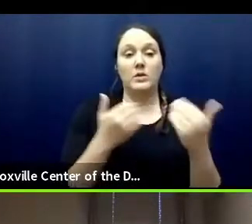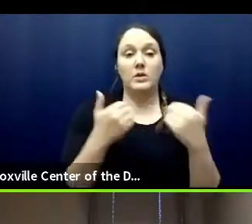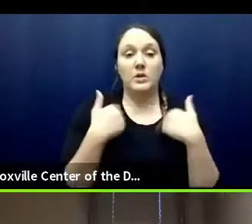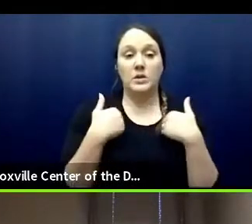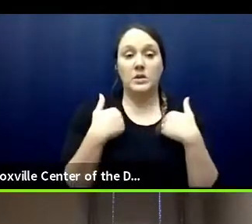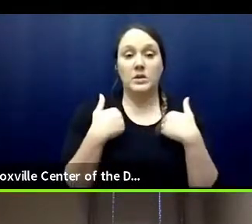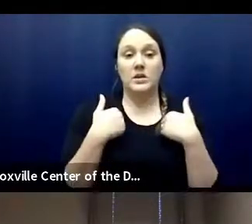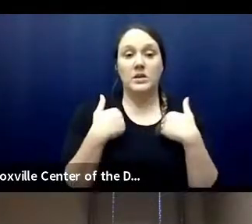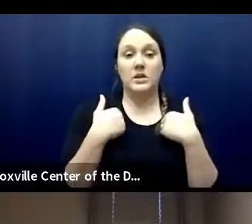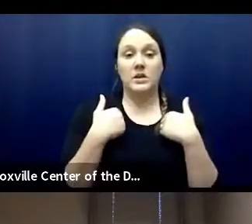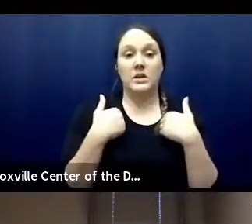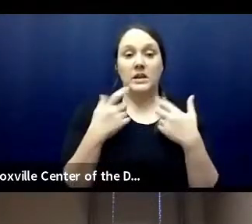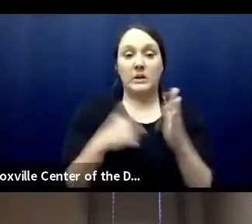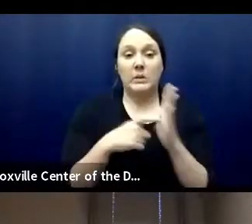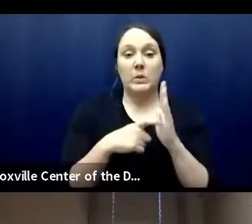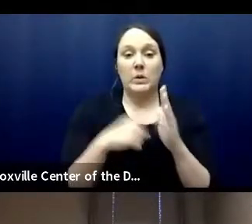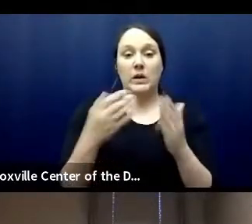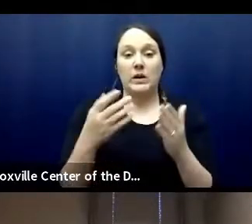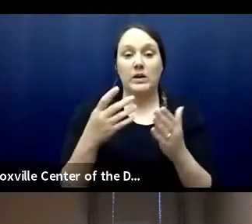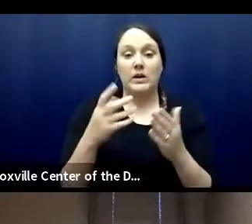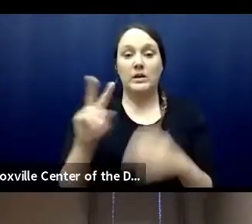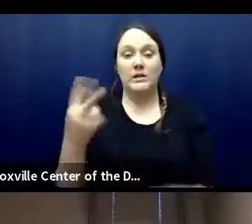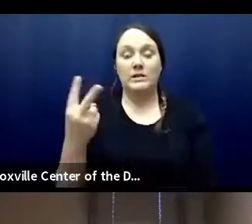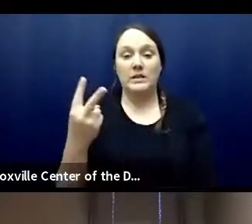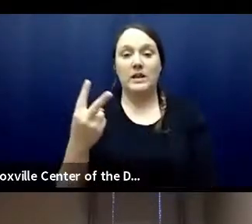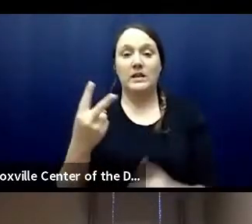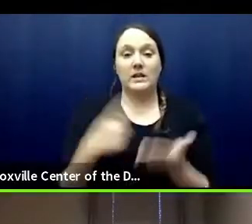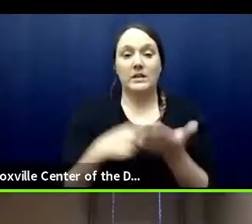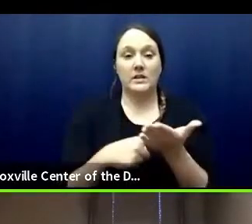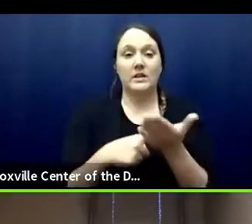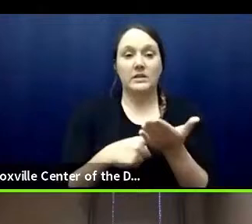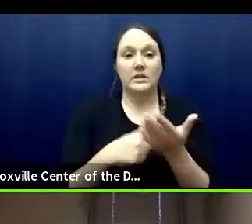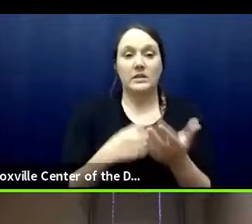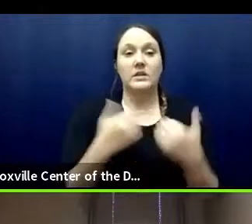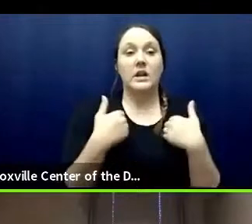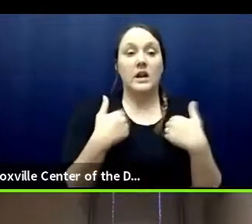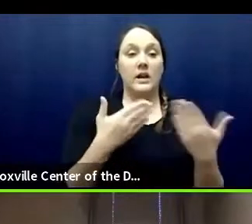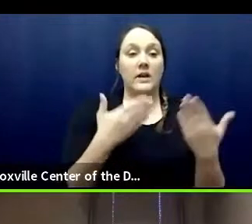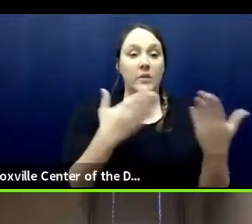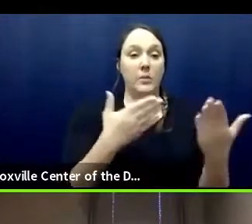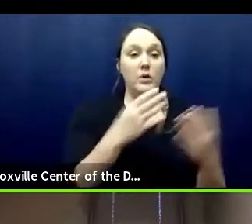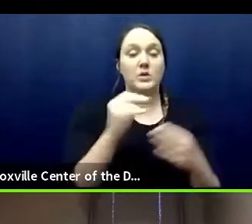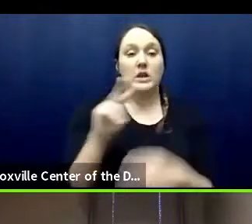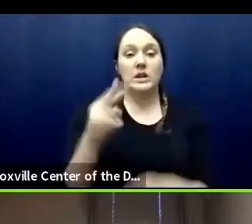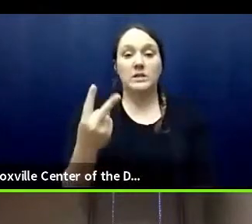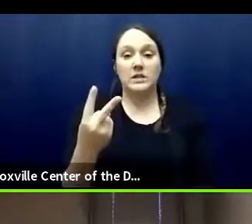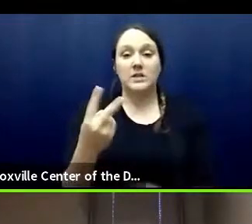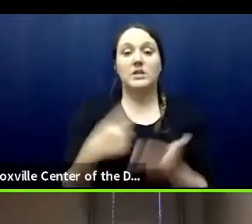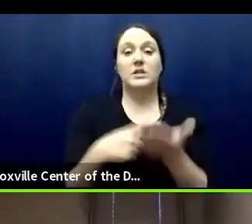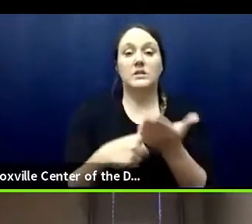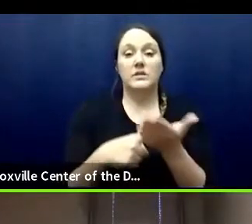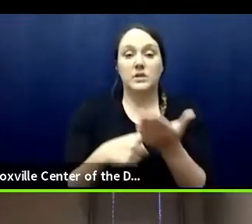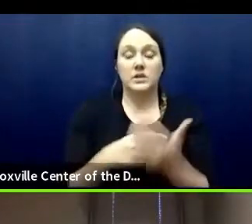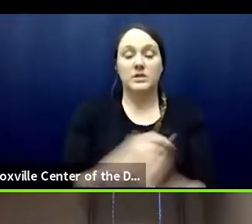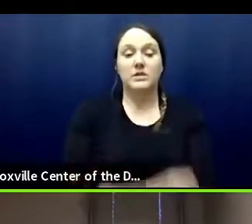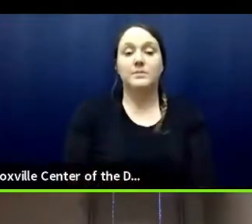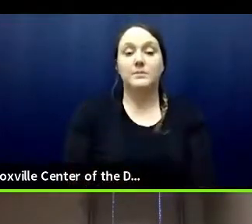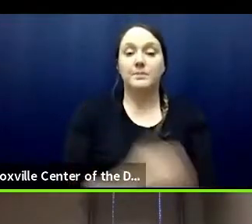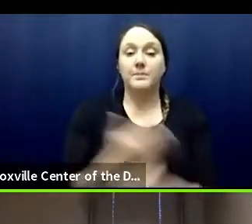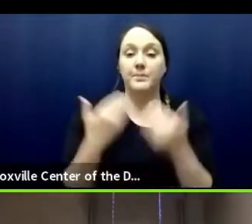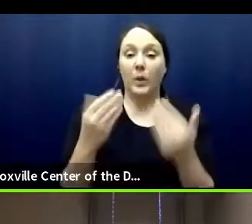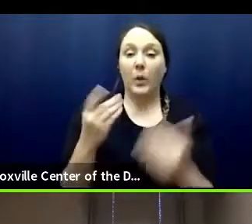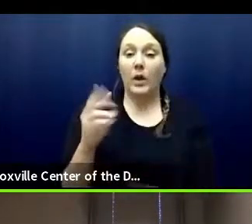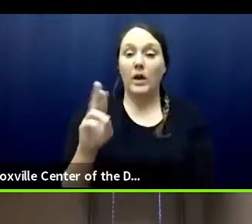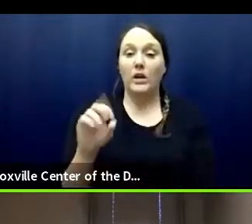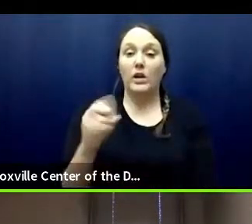to discuss it more. Discuss it. I'll second. So we have a motion and a second discussion. Go ahead, Dr.